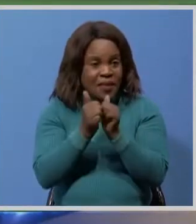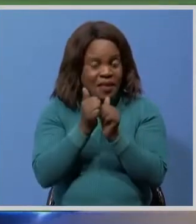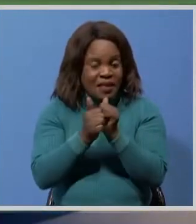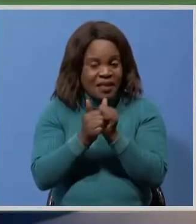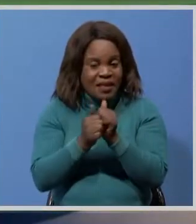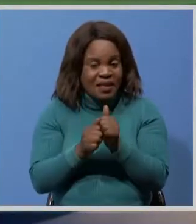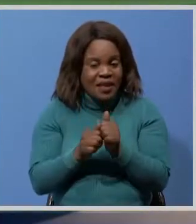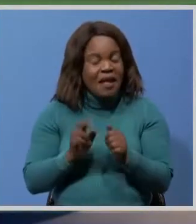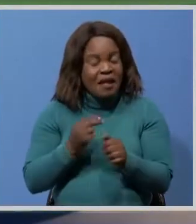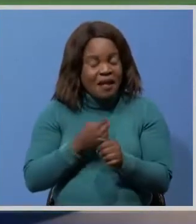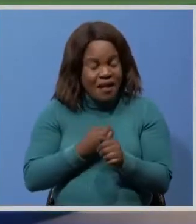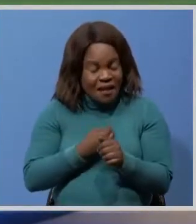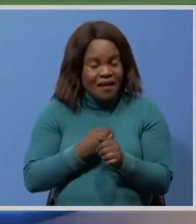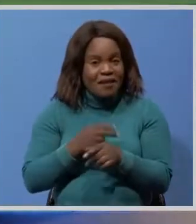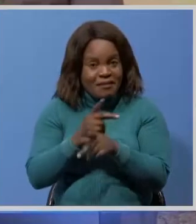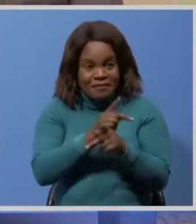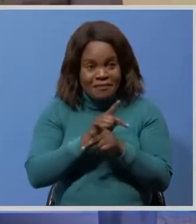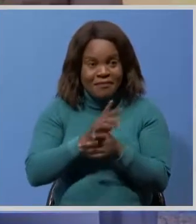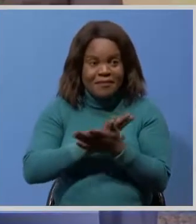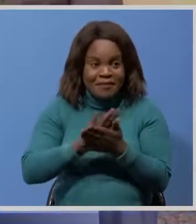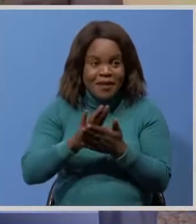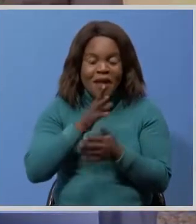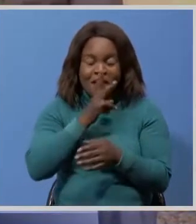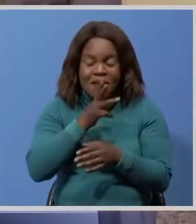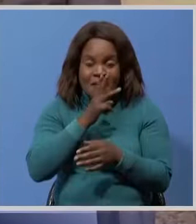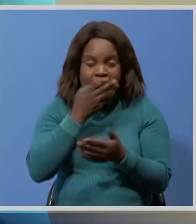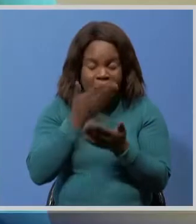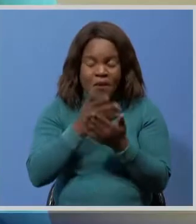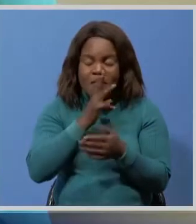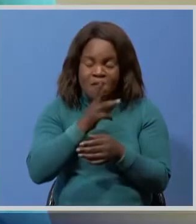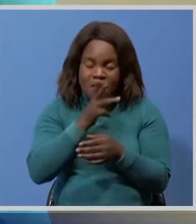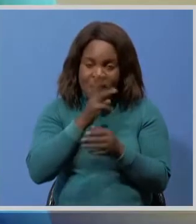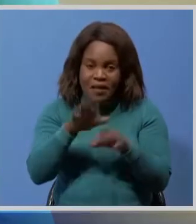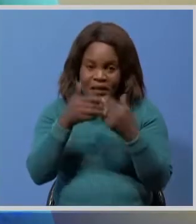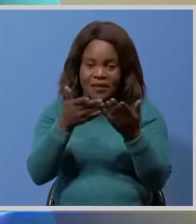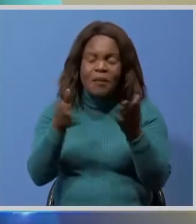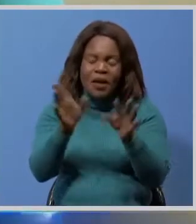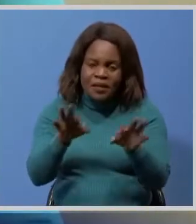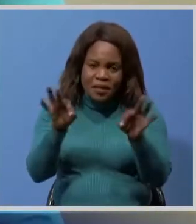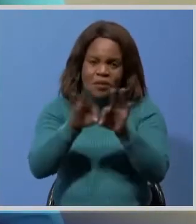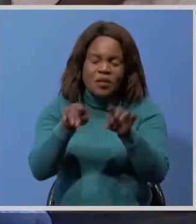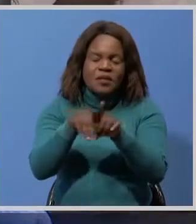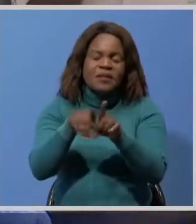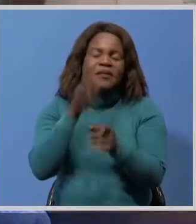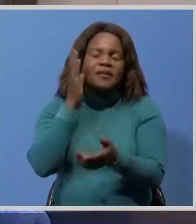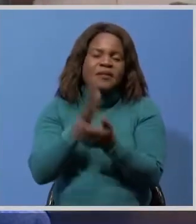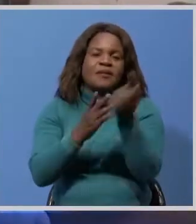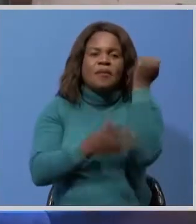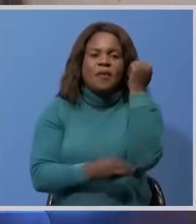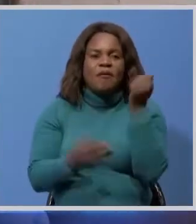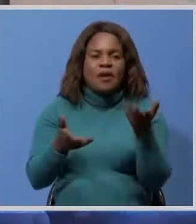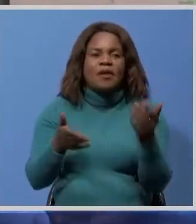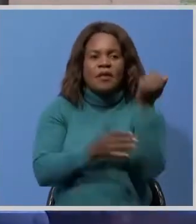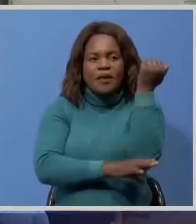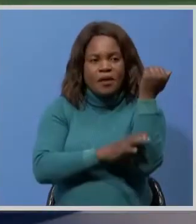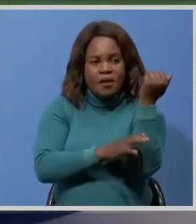are conscious of the fact that good water supply is essential to ending poverty in our country.